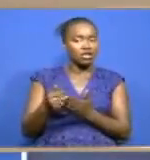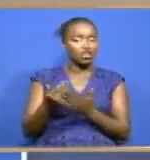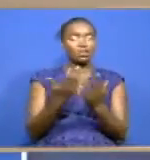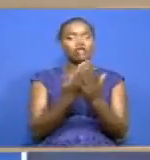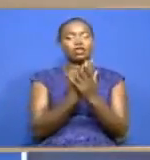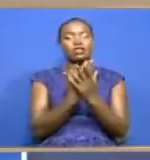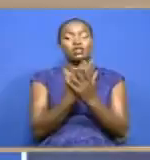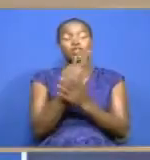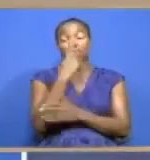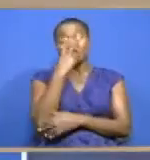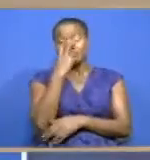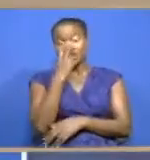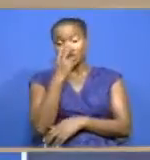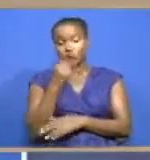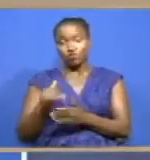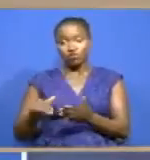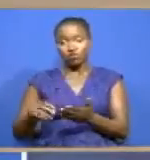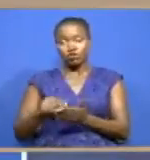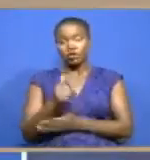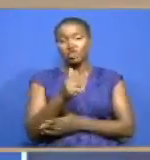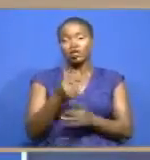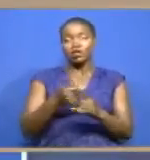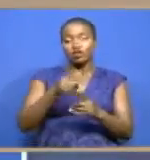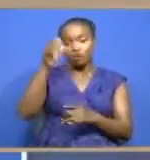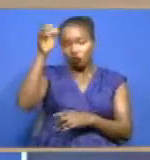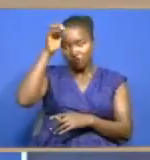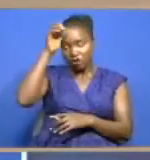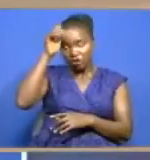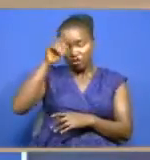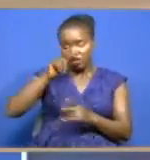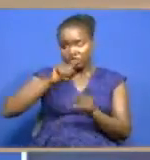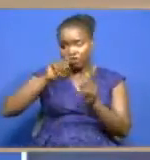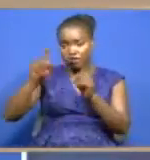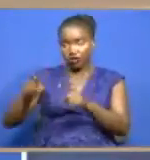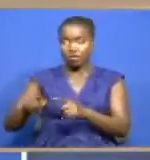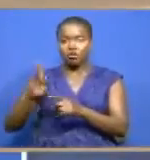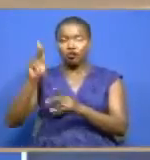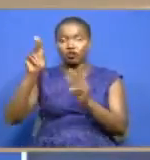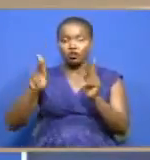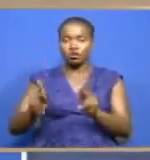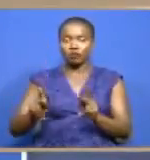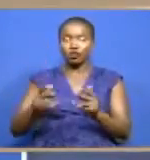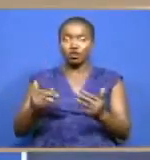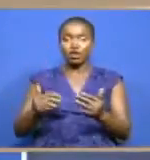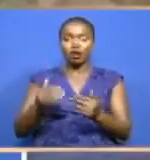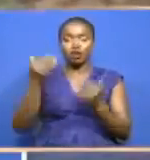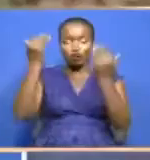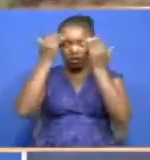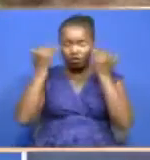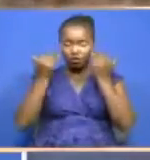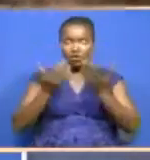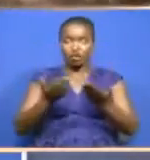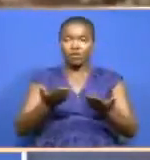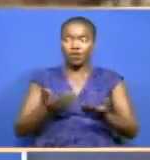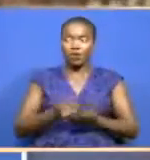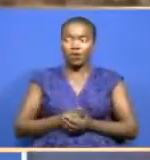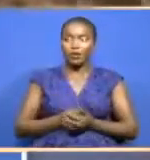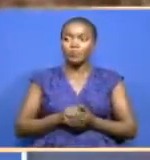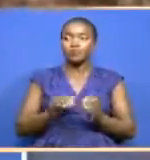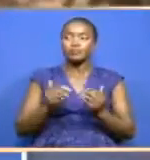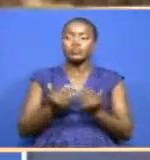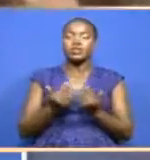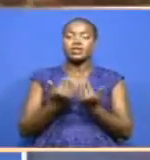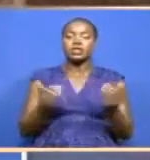suspects who trafficked children from Eldoret to Kisumu. The matter is currently before the courts. The Children's Department